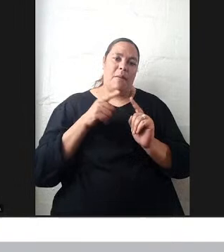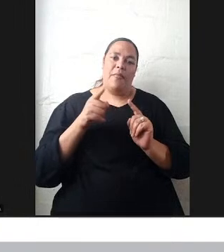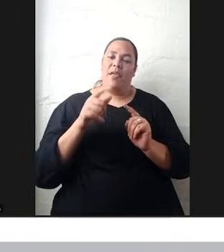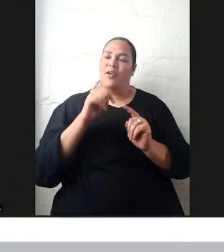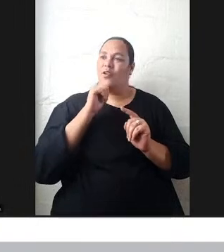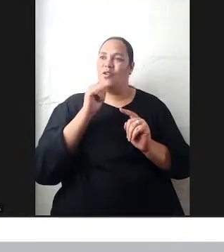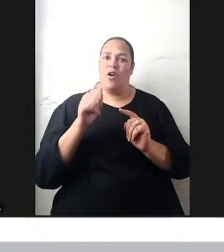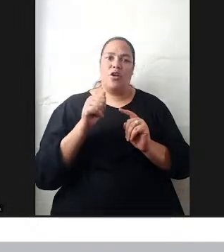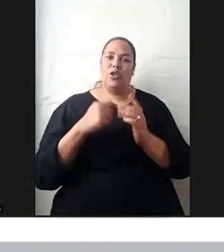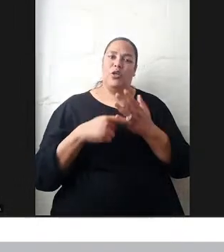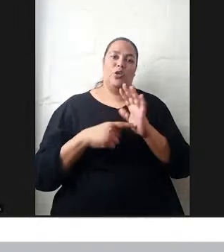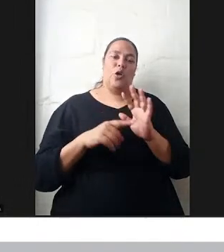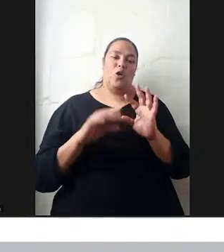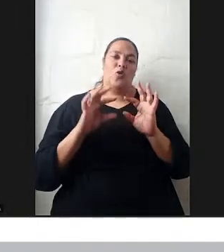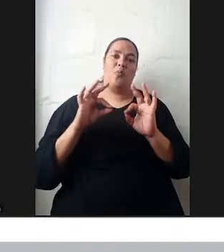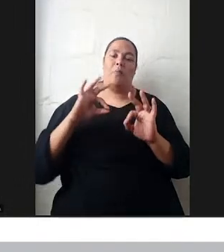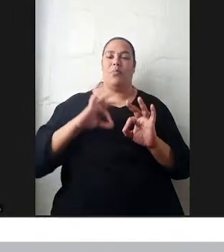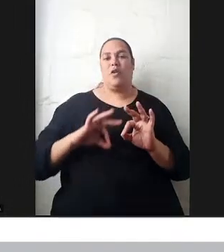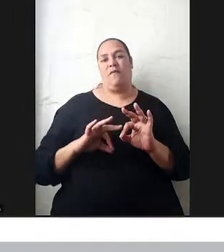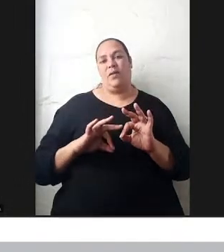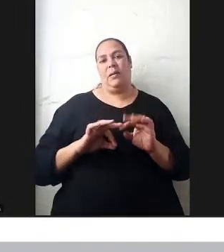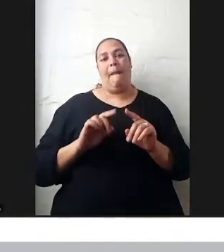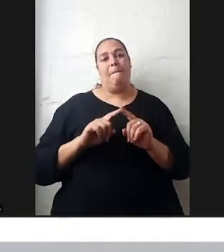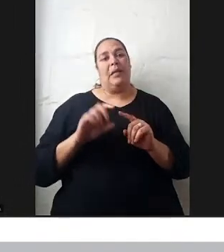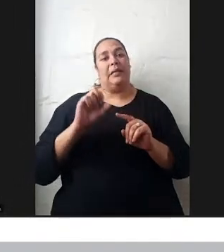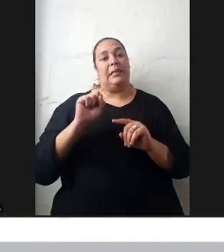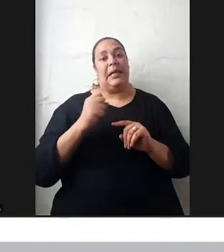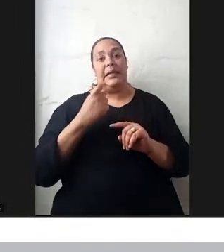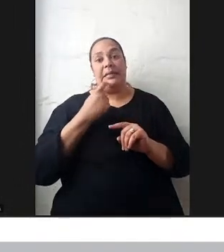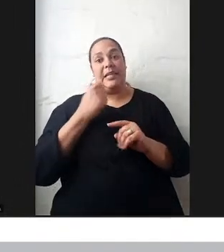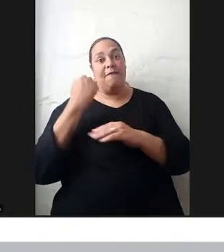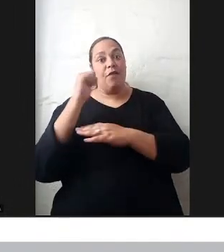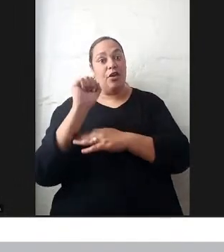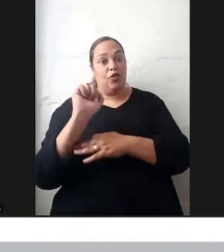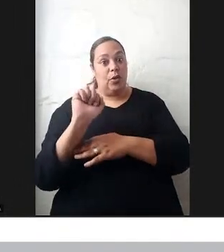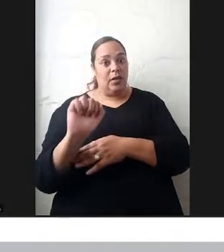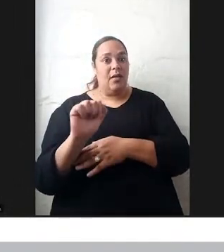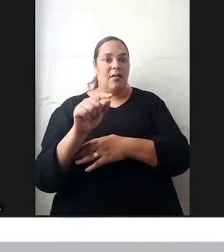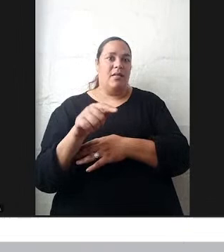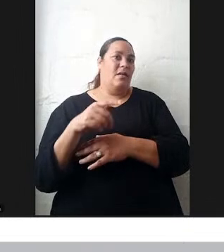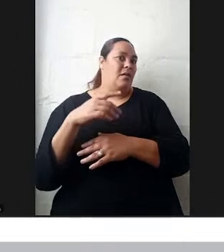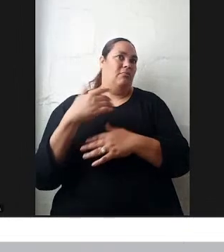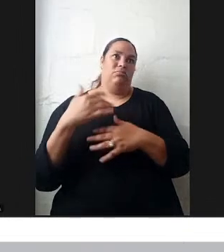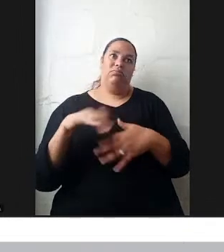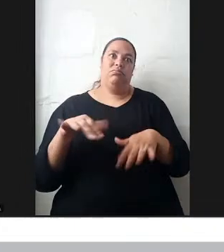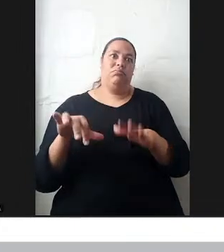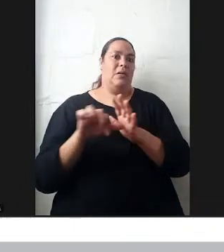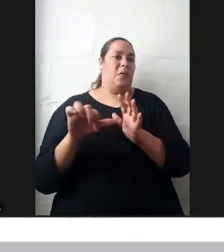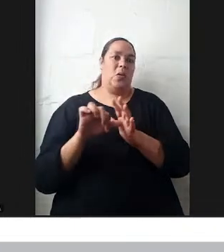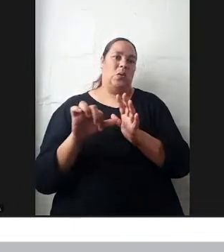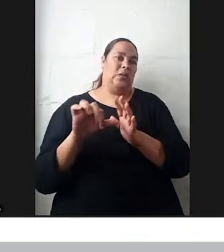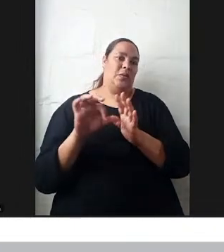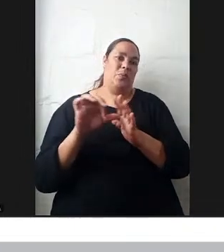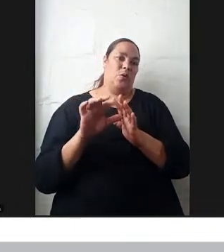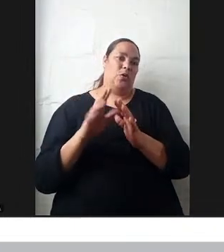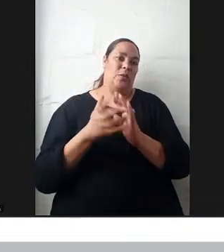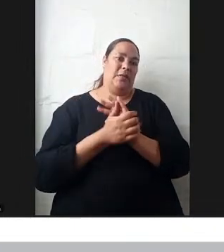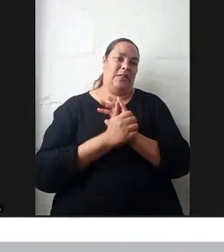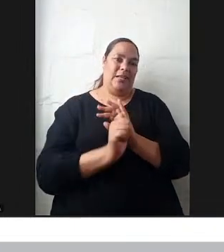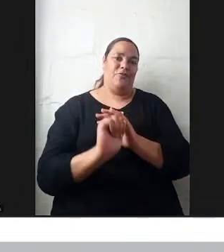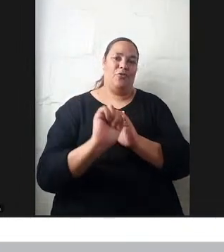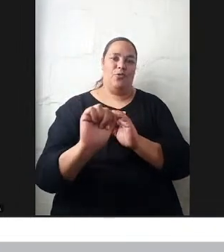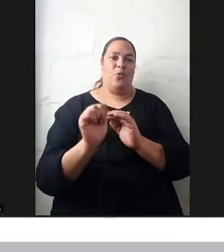showing a profit. But the Saldanha Steel Factory is a very, very important potential